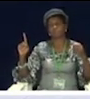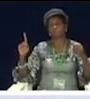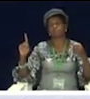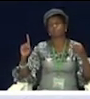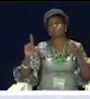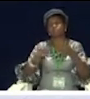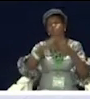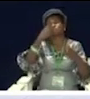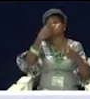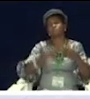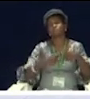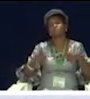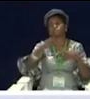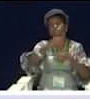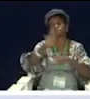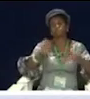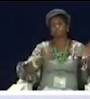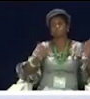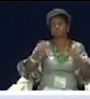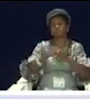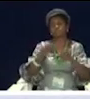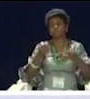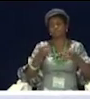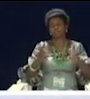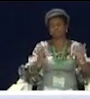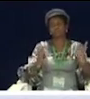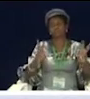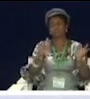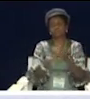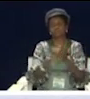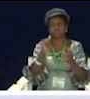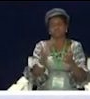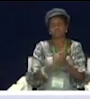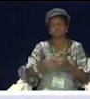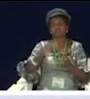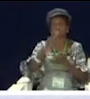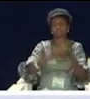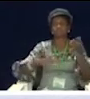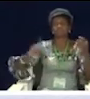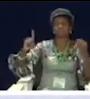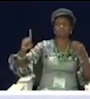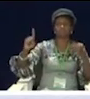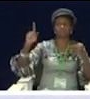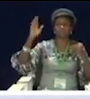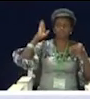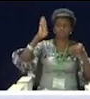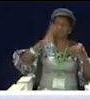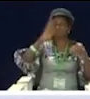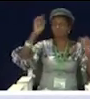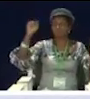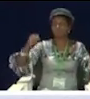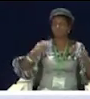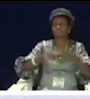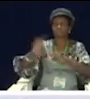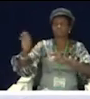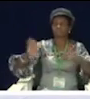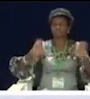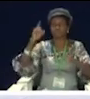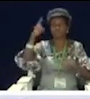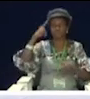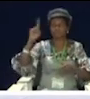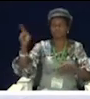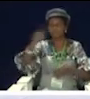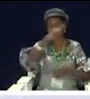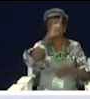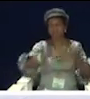then you will behave in such a manner that someone will be able to do for you whatever you want.